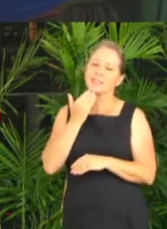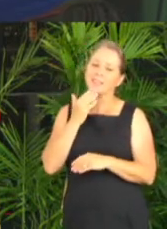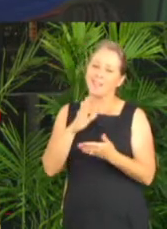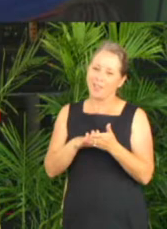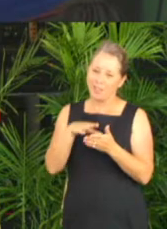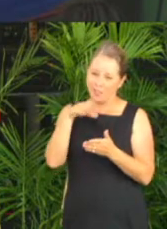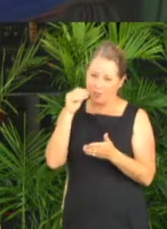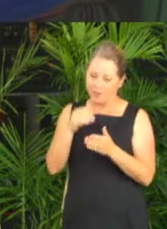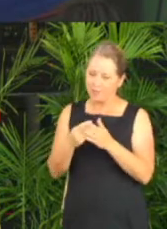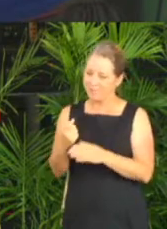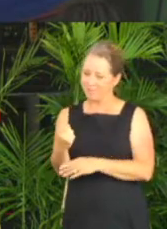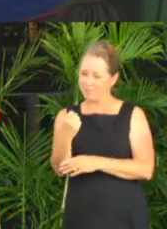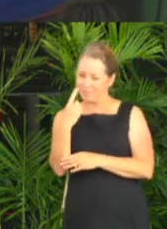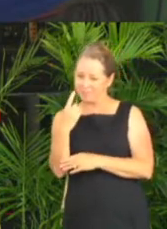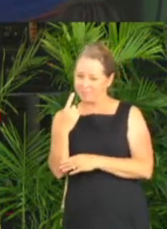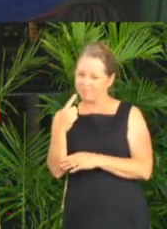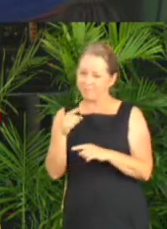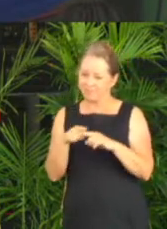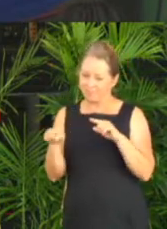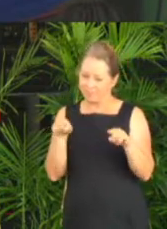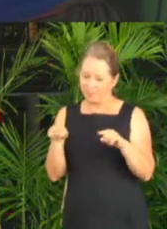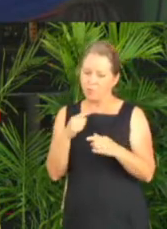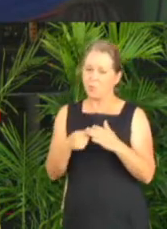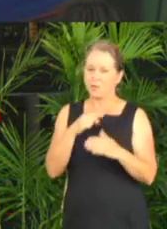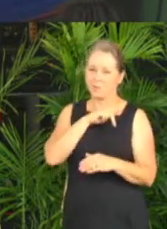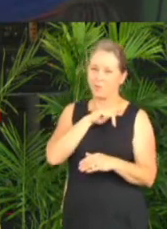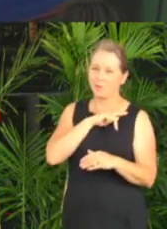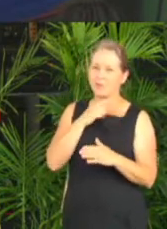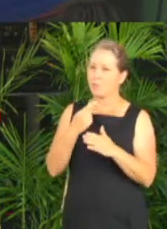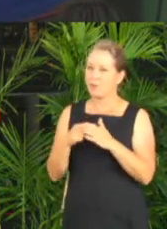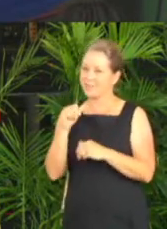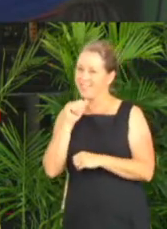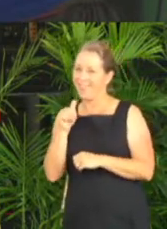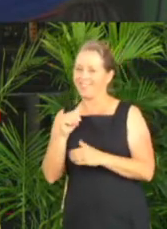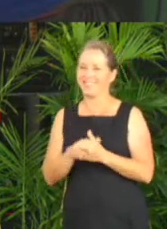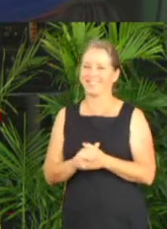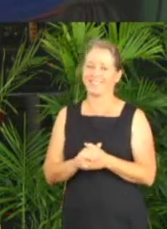learning to distinguish what is personal and what is not.